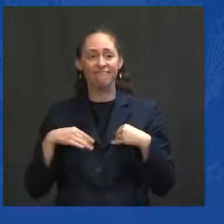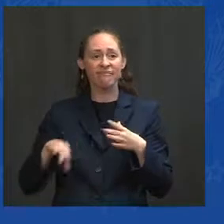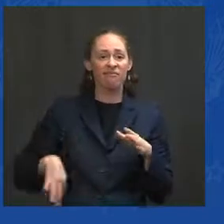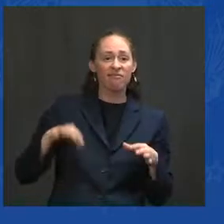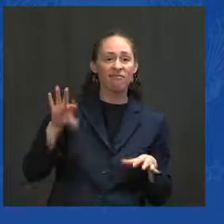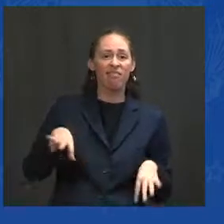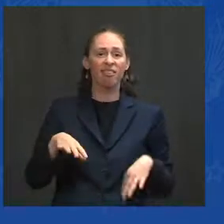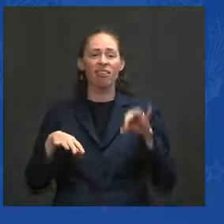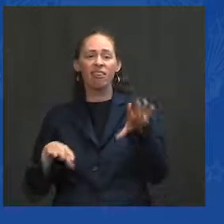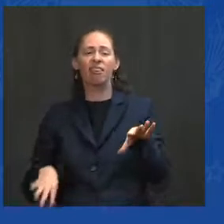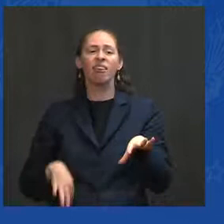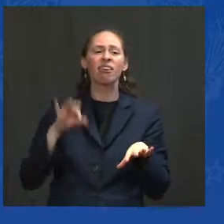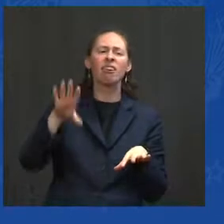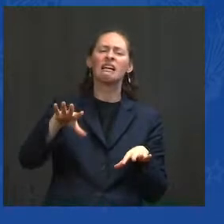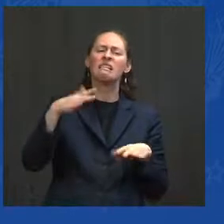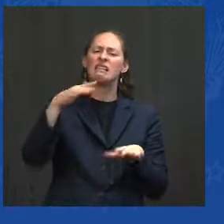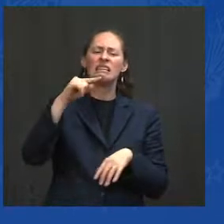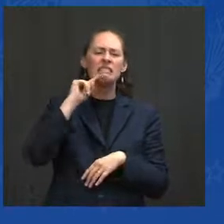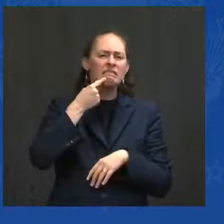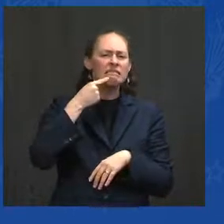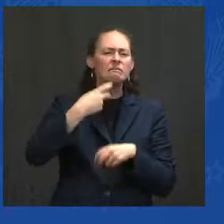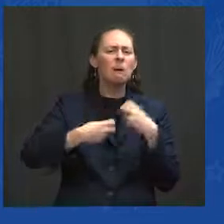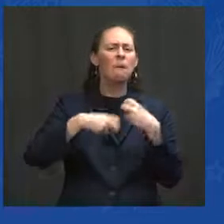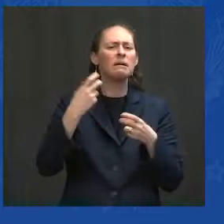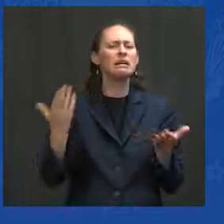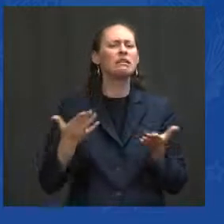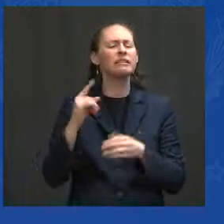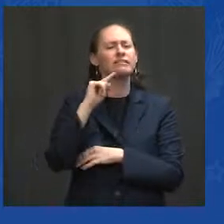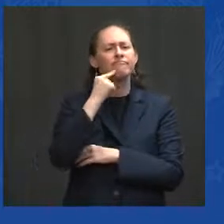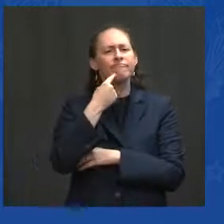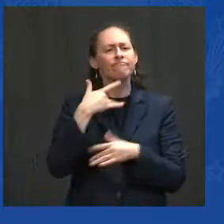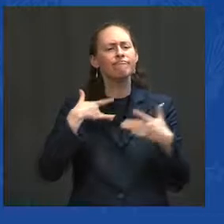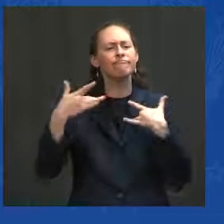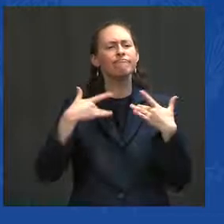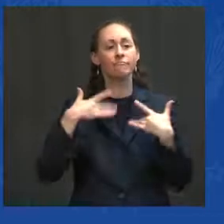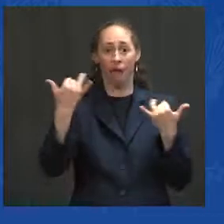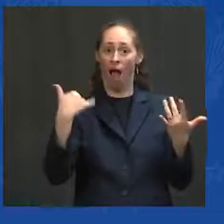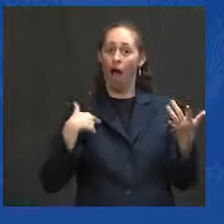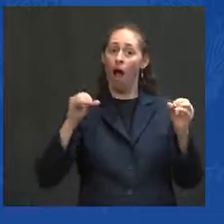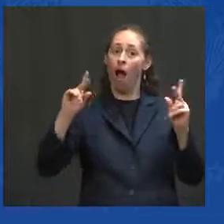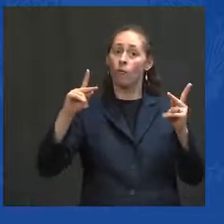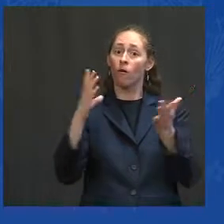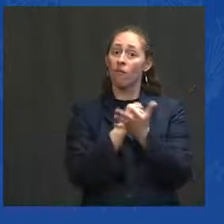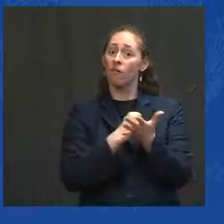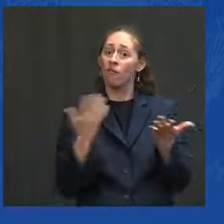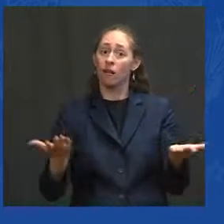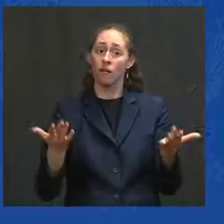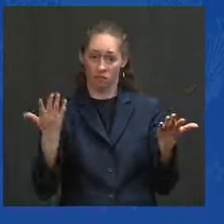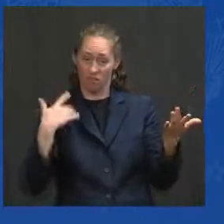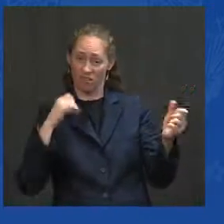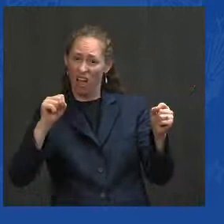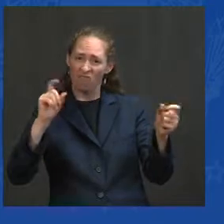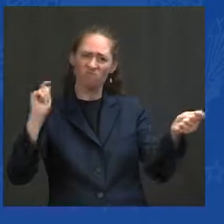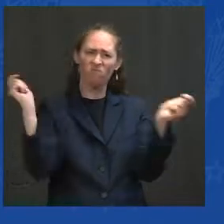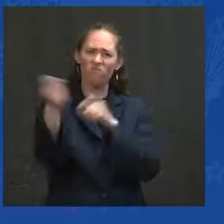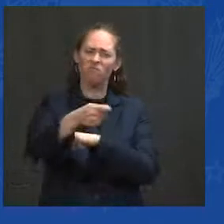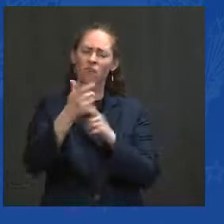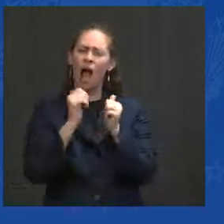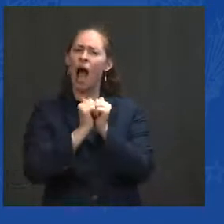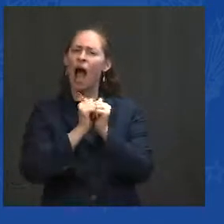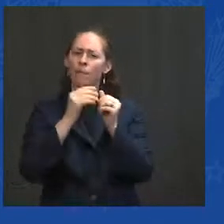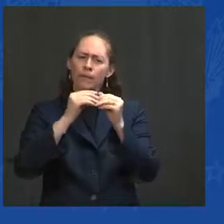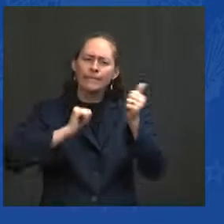a problem, a major problem, but we also have an incredible opportunity. We can bring back more competition to more of the